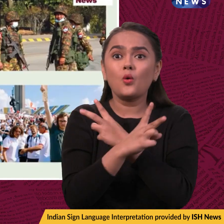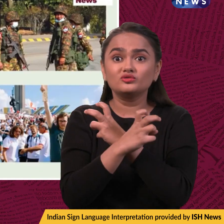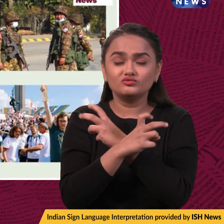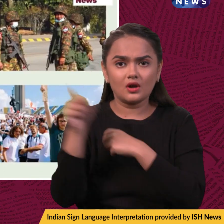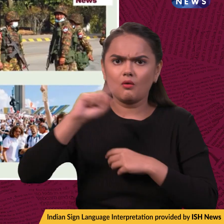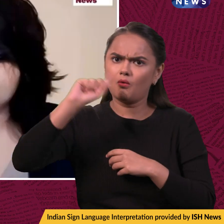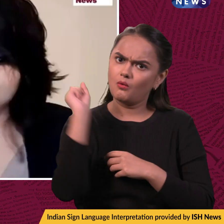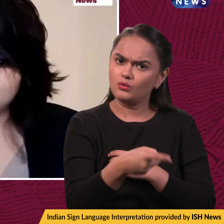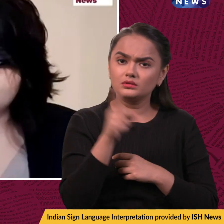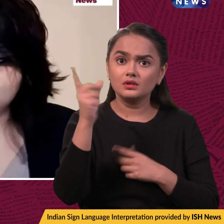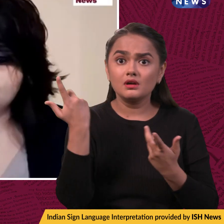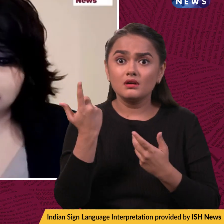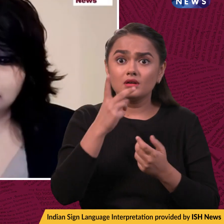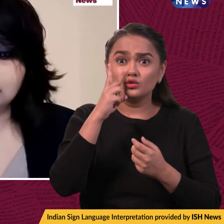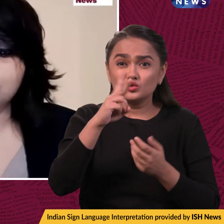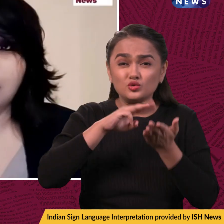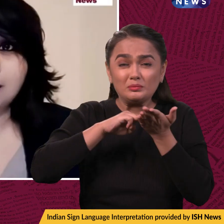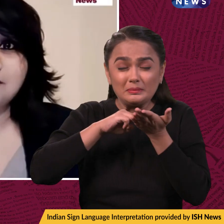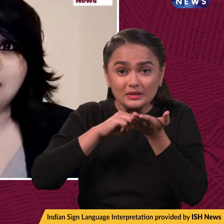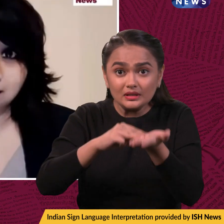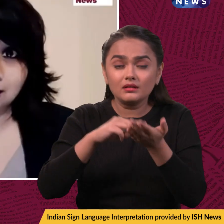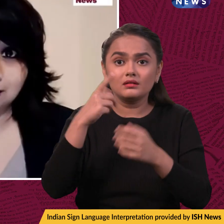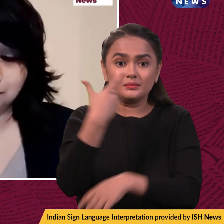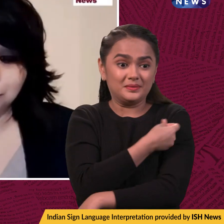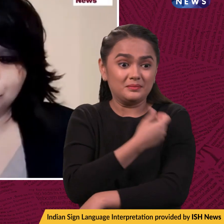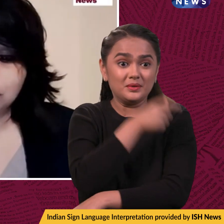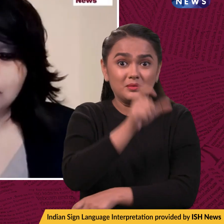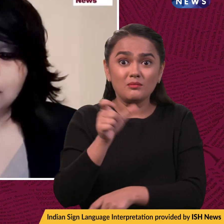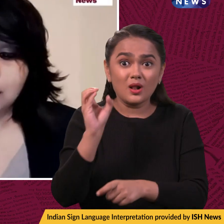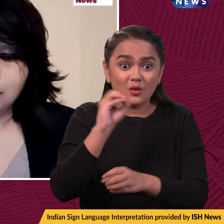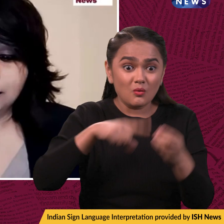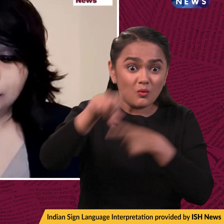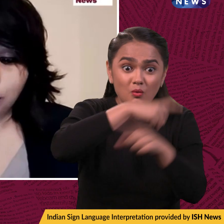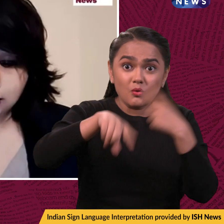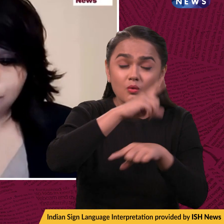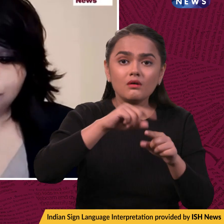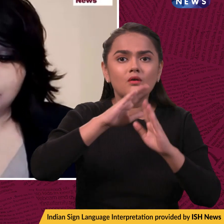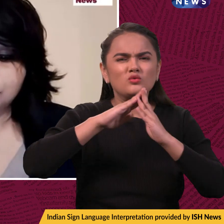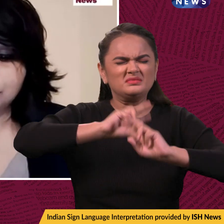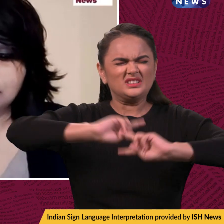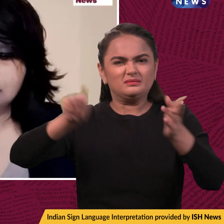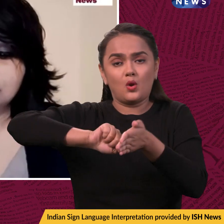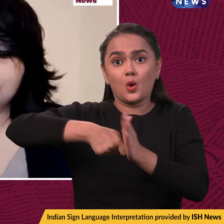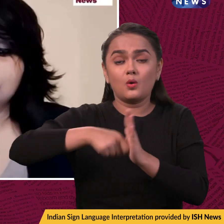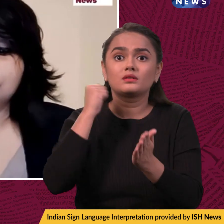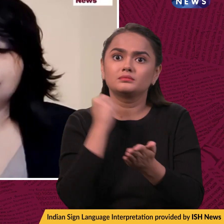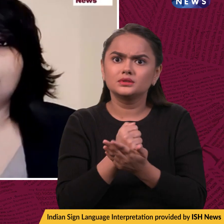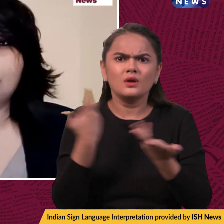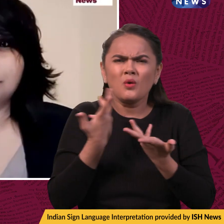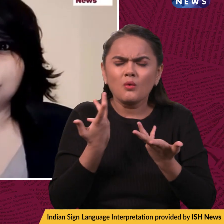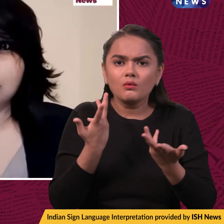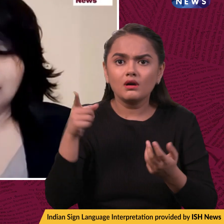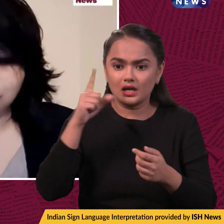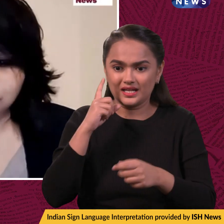has ordered to place 2 million unvaccinated people in lockdown from today. This comes after